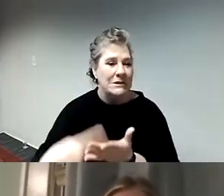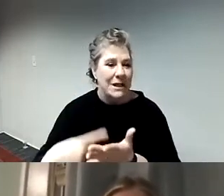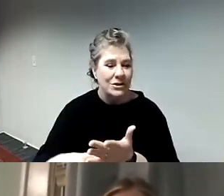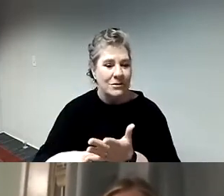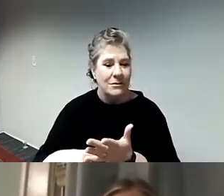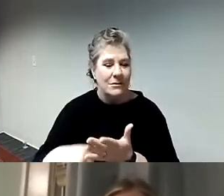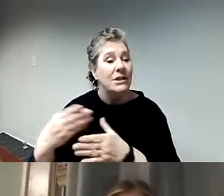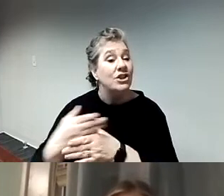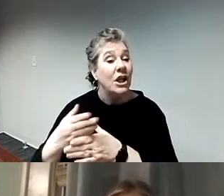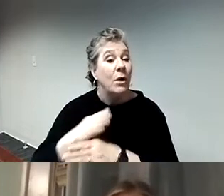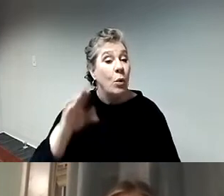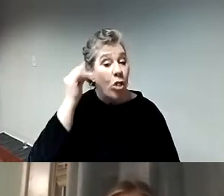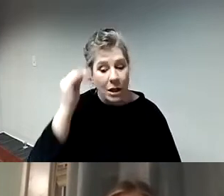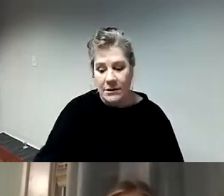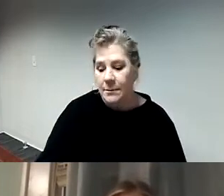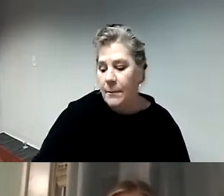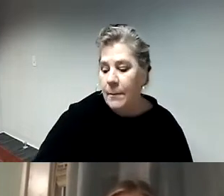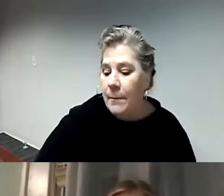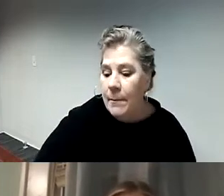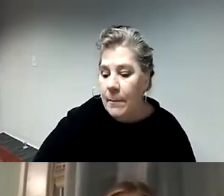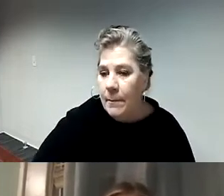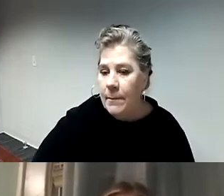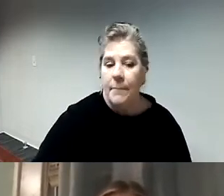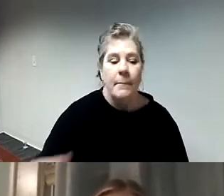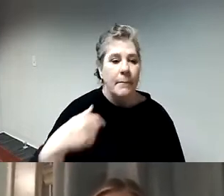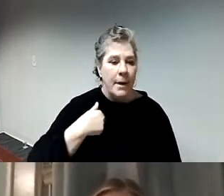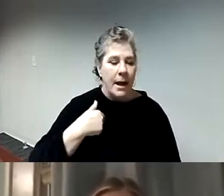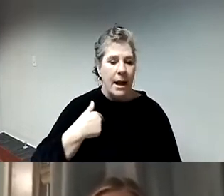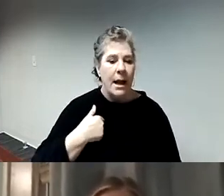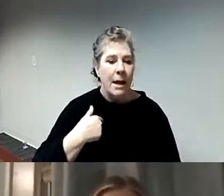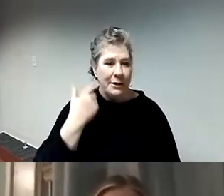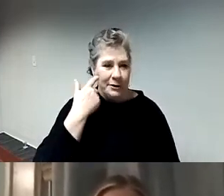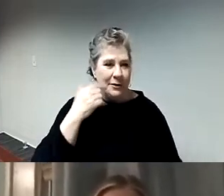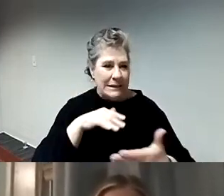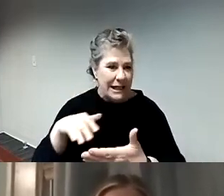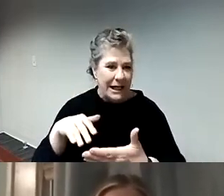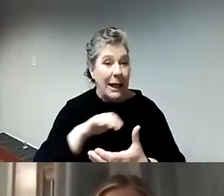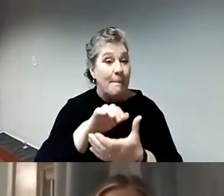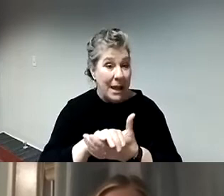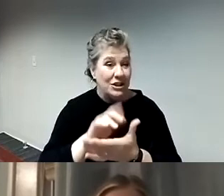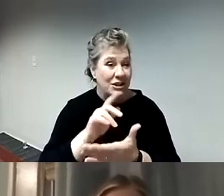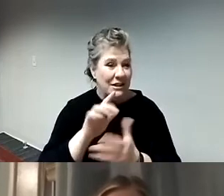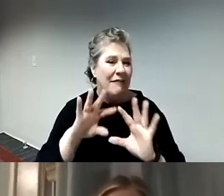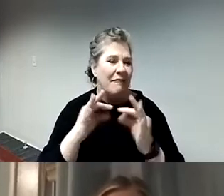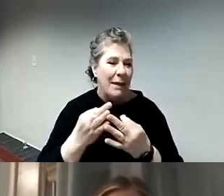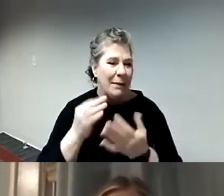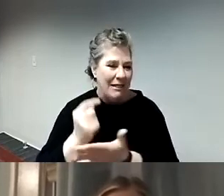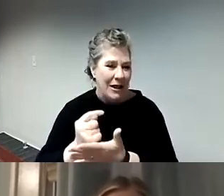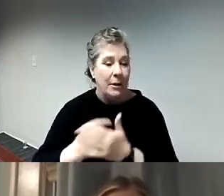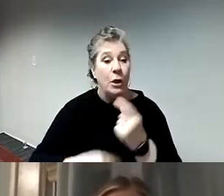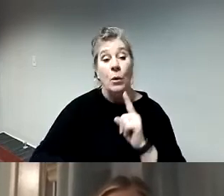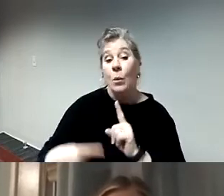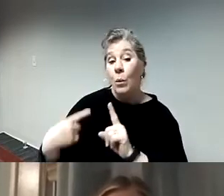and sharing your thoughts. I am currently studying marriage and family therapy, and one of the